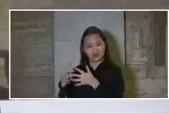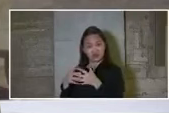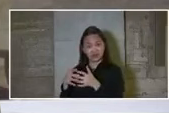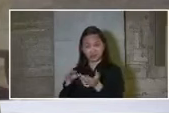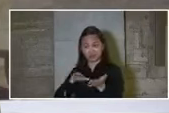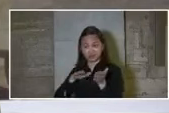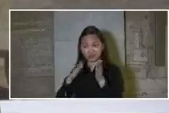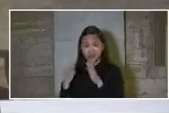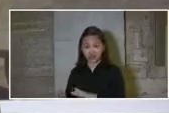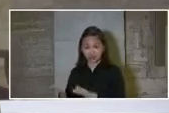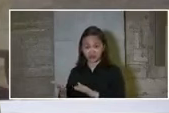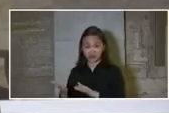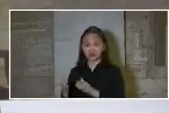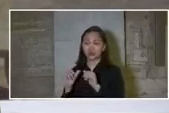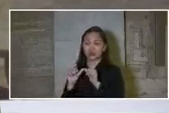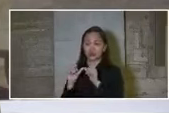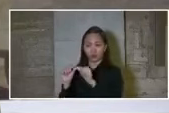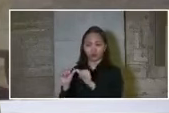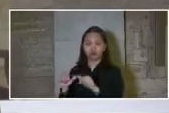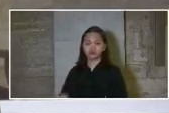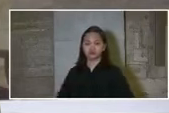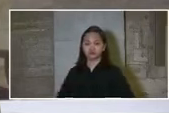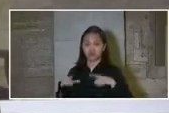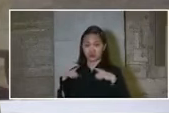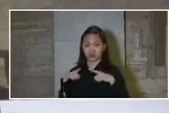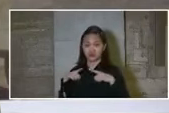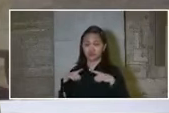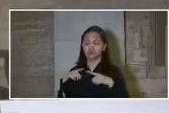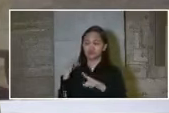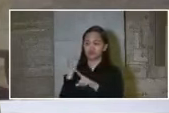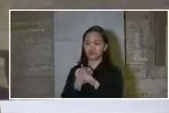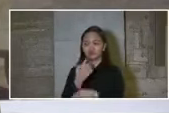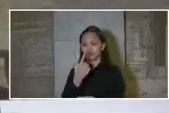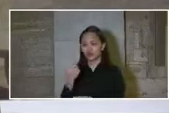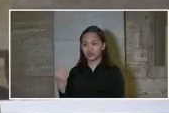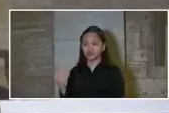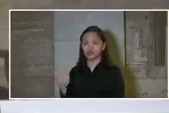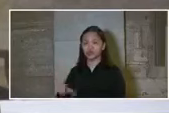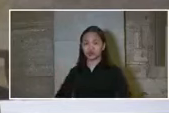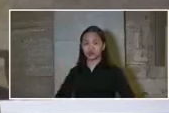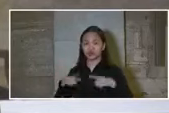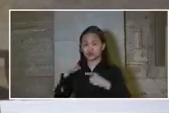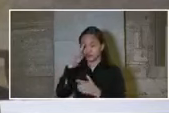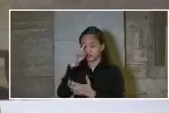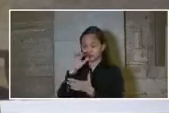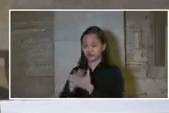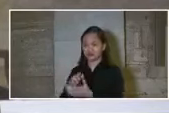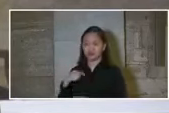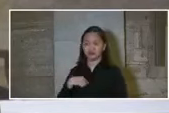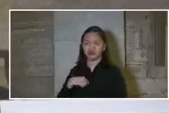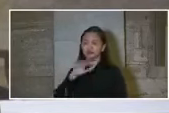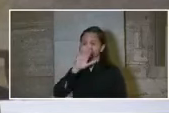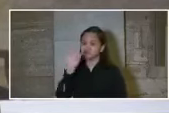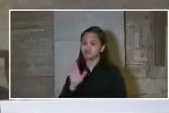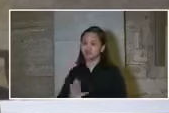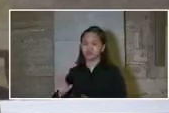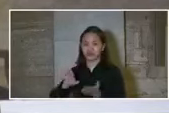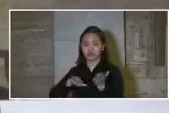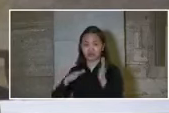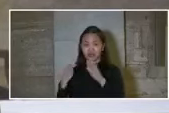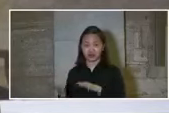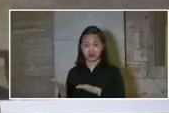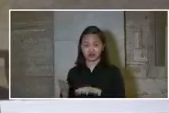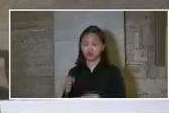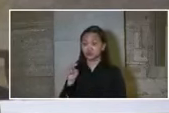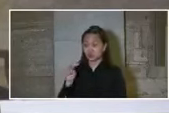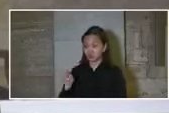dies, will live. And everyone who lives and believes in me will never die. Do